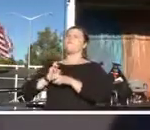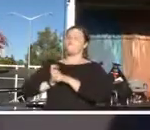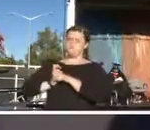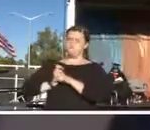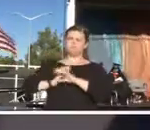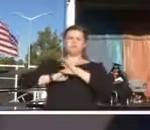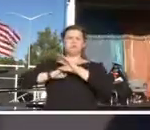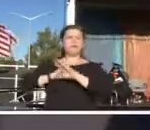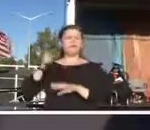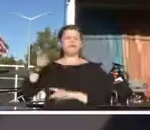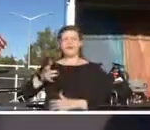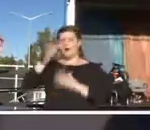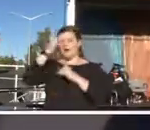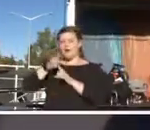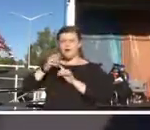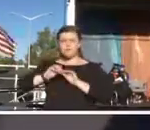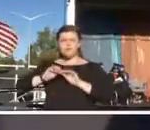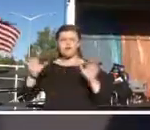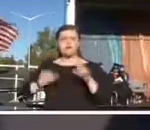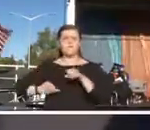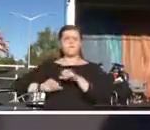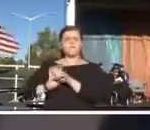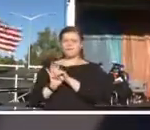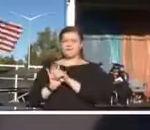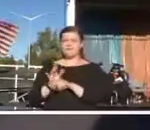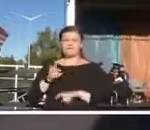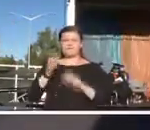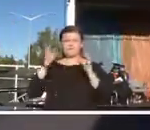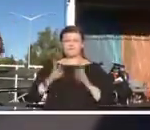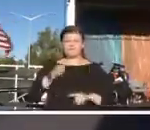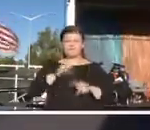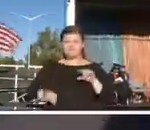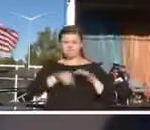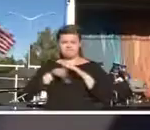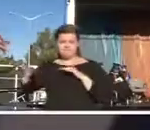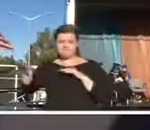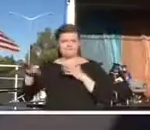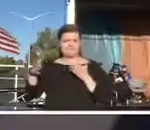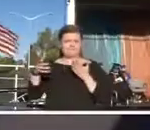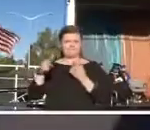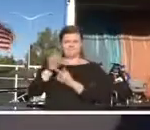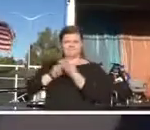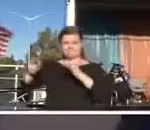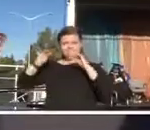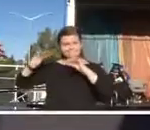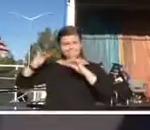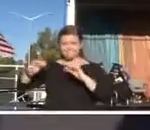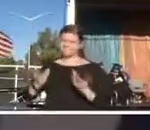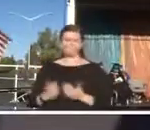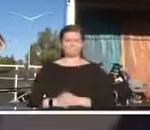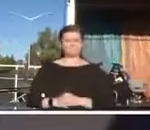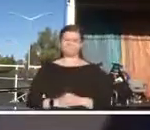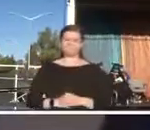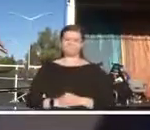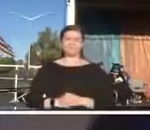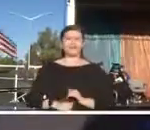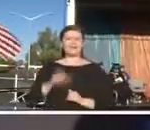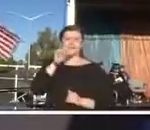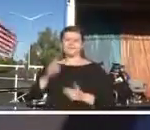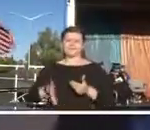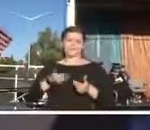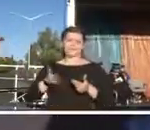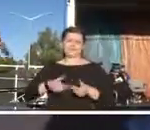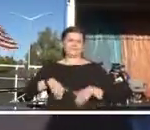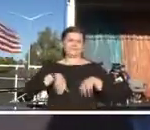outbreak at the facility that kept faculty from being able to be with them in person. It's not easy to take